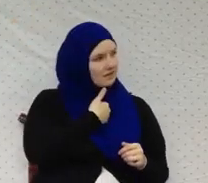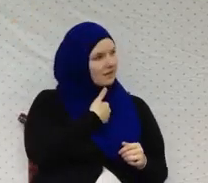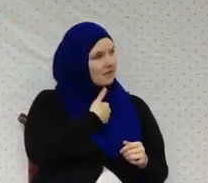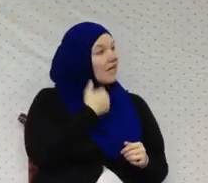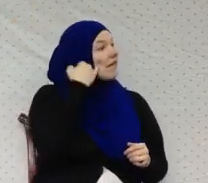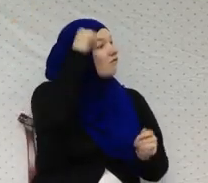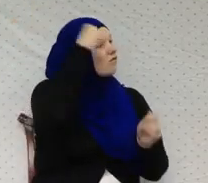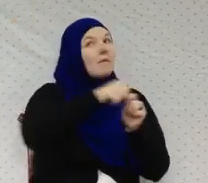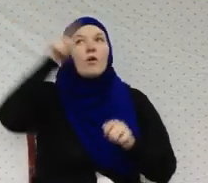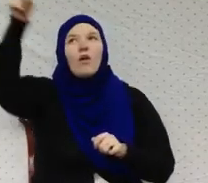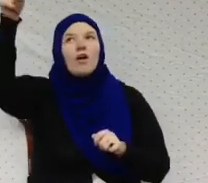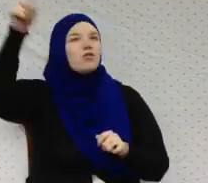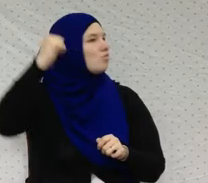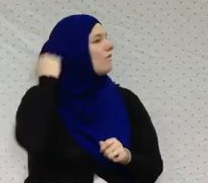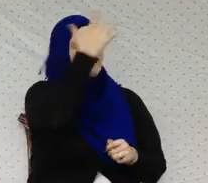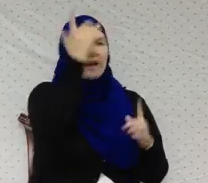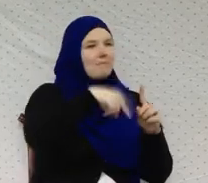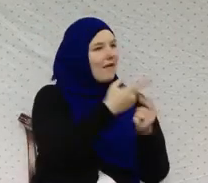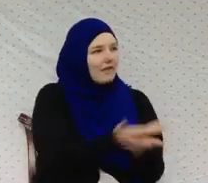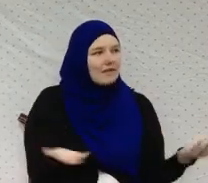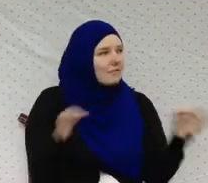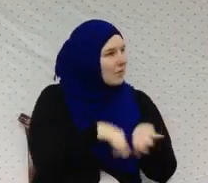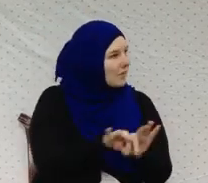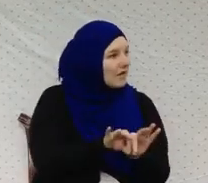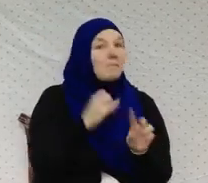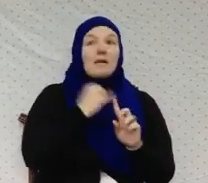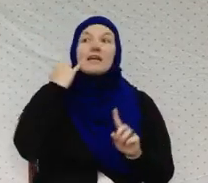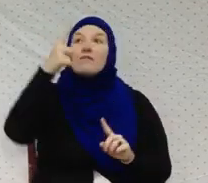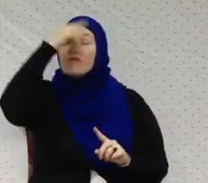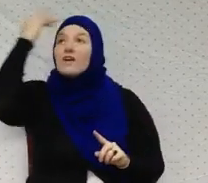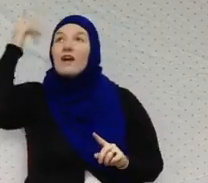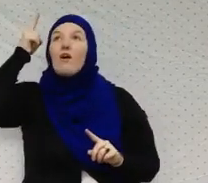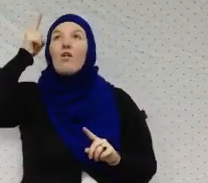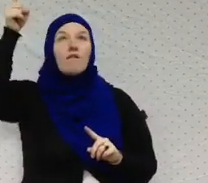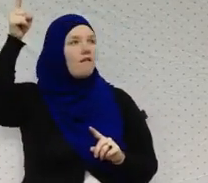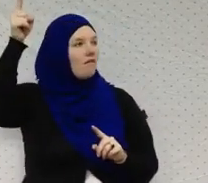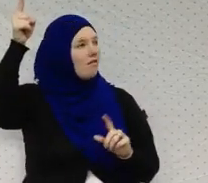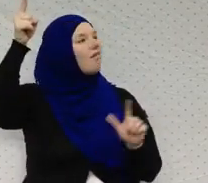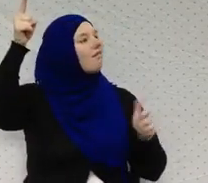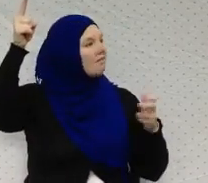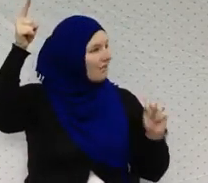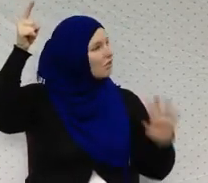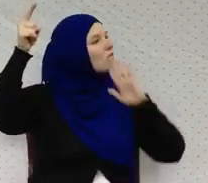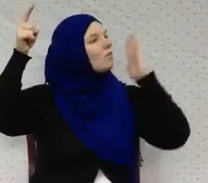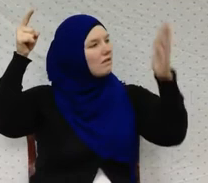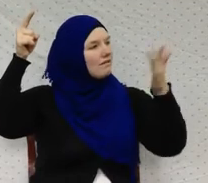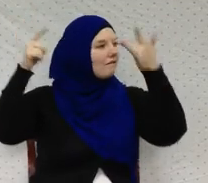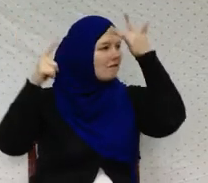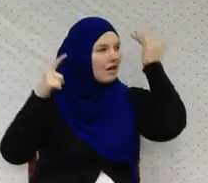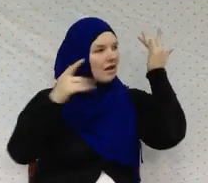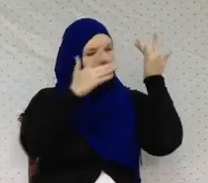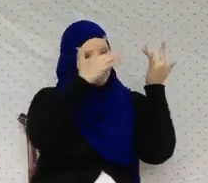remember Allah, you don't forget what is important for you. But if you forget Allah, you